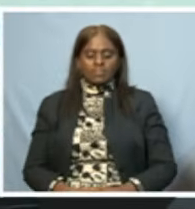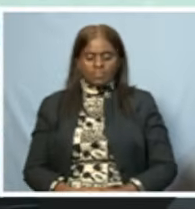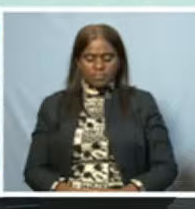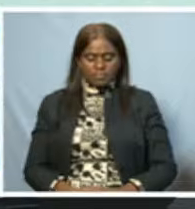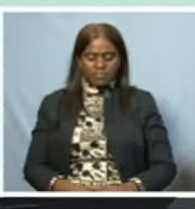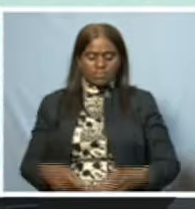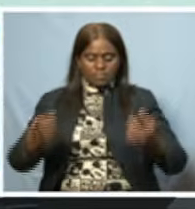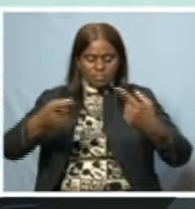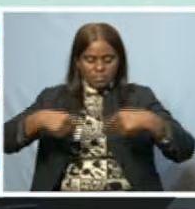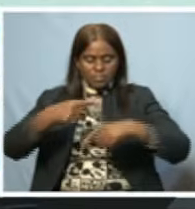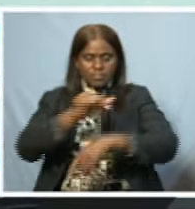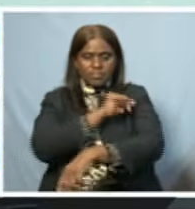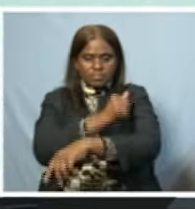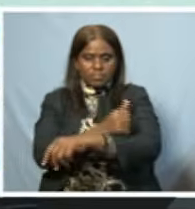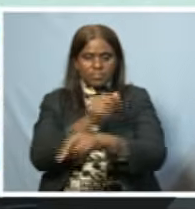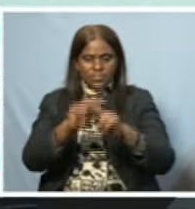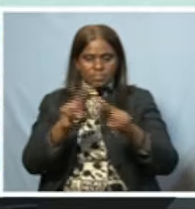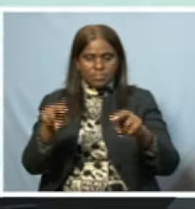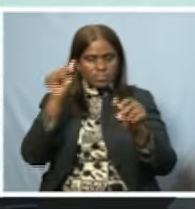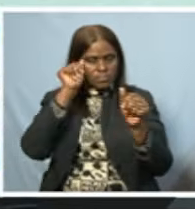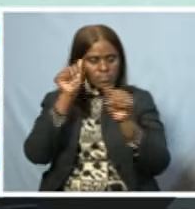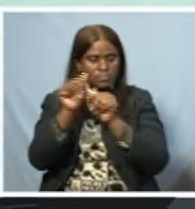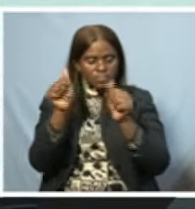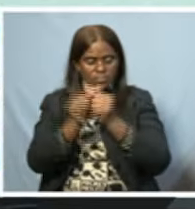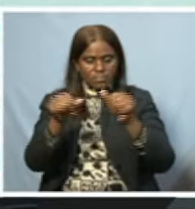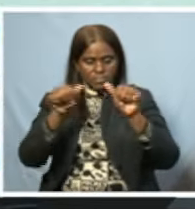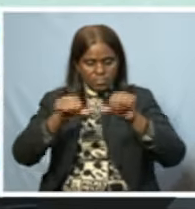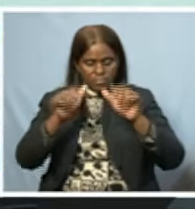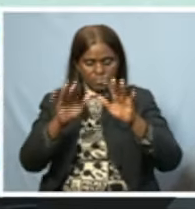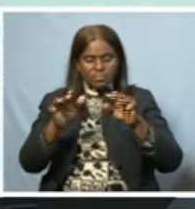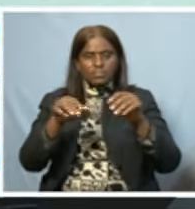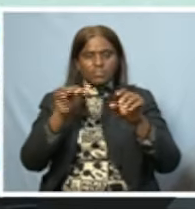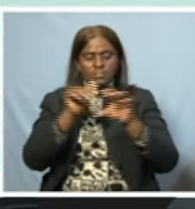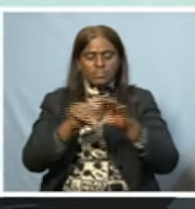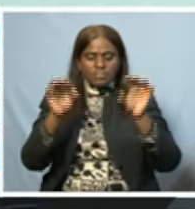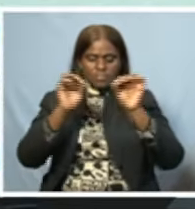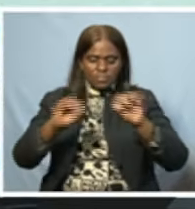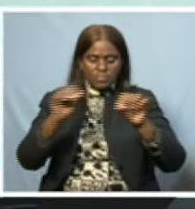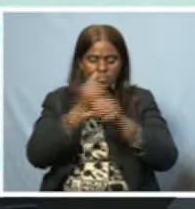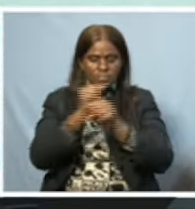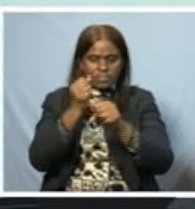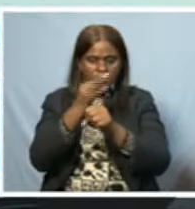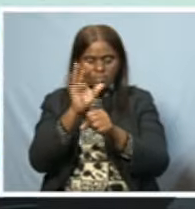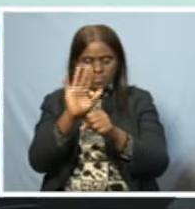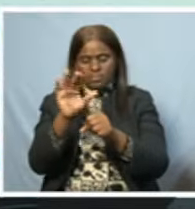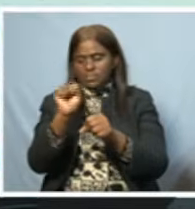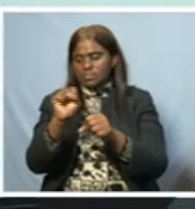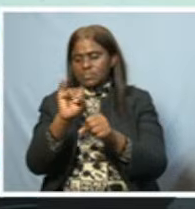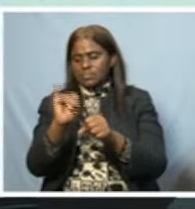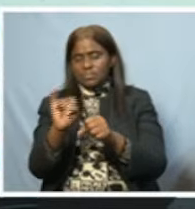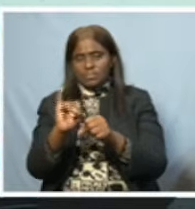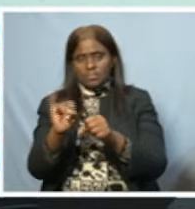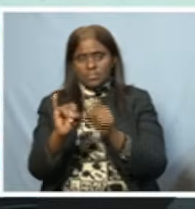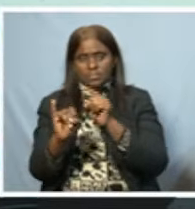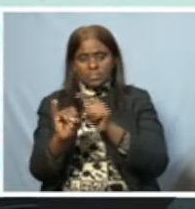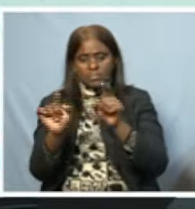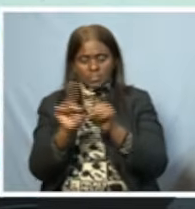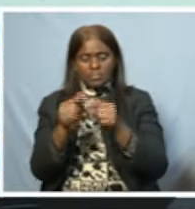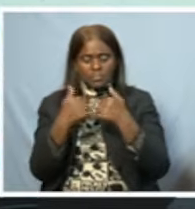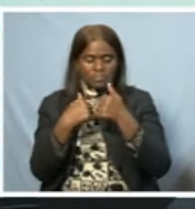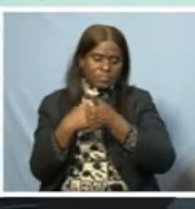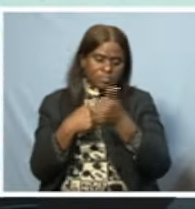The local authority chair agrees with the auditor's findings on the non-settlement of statutory obligations and